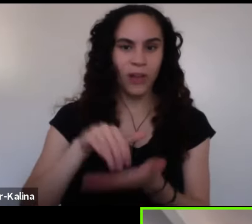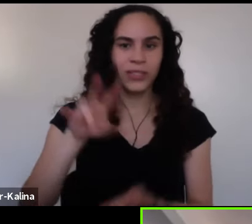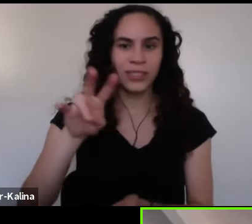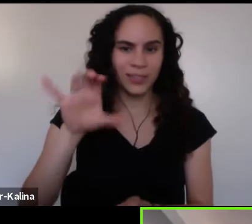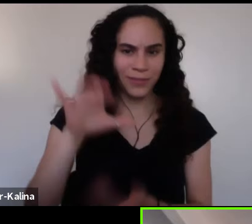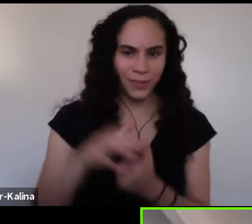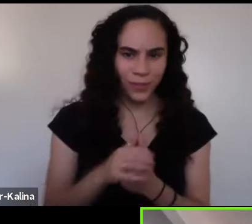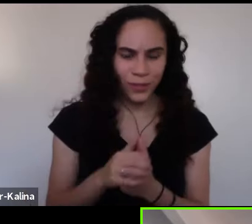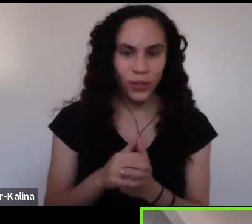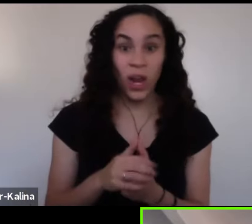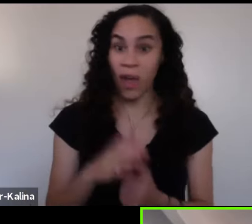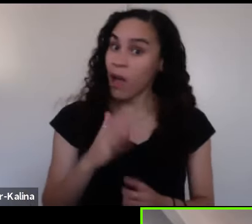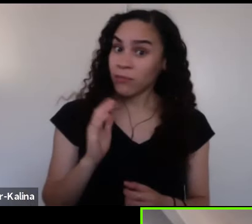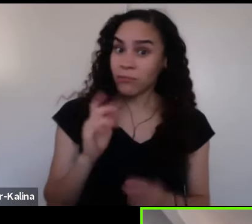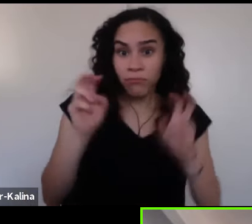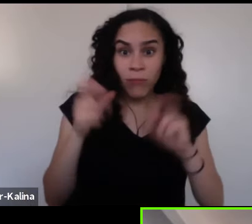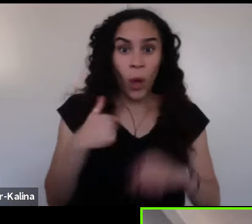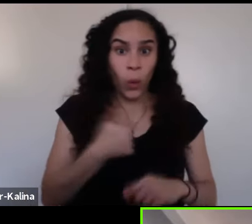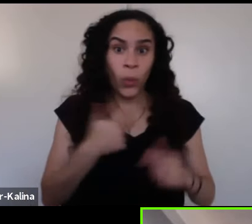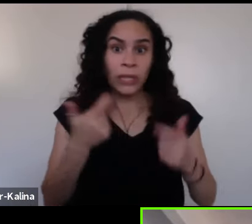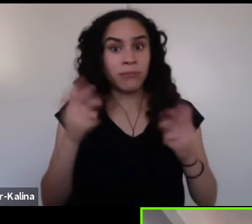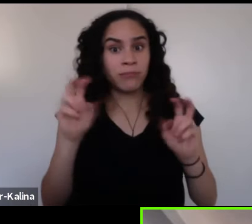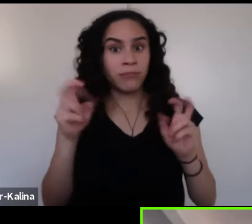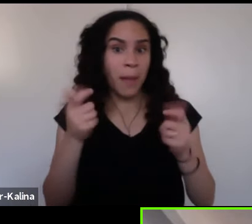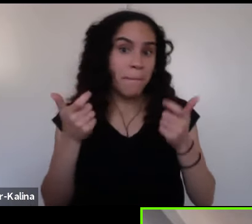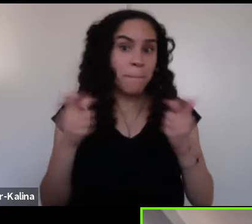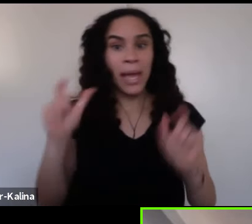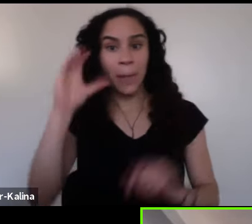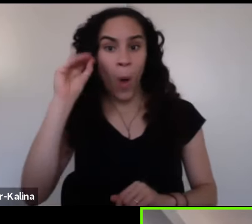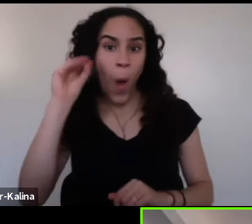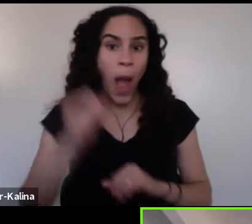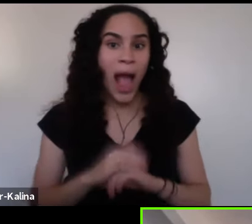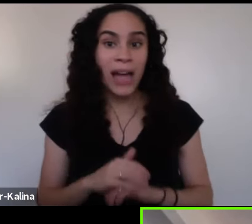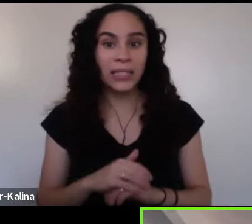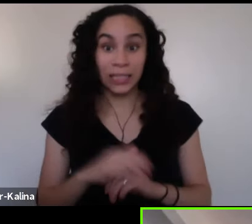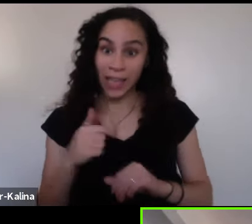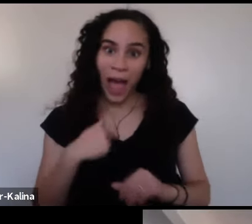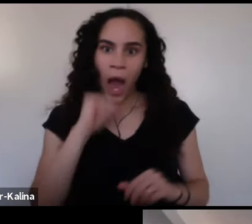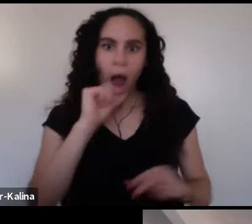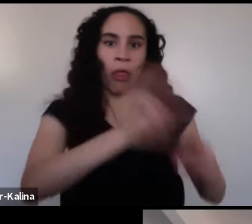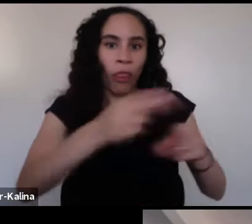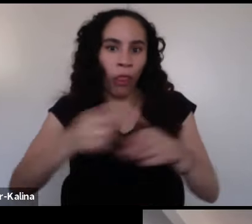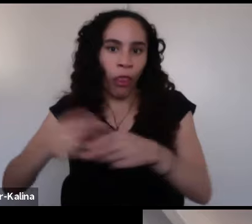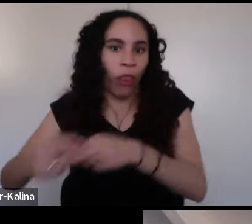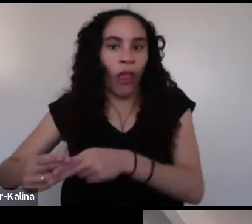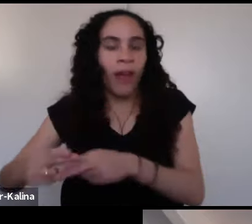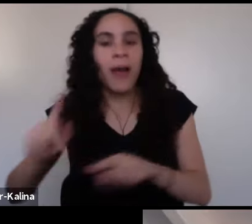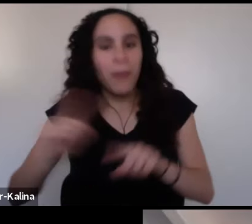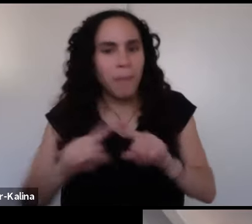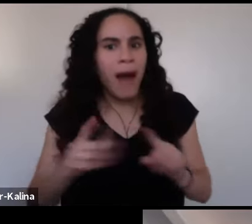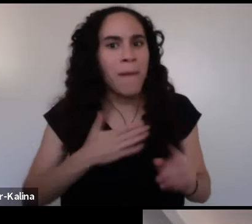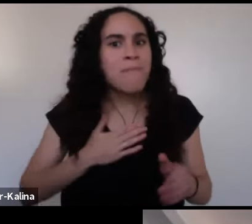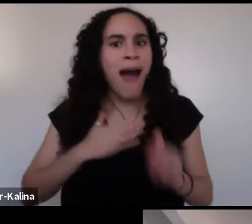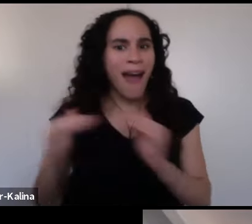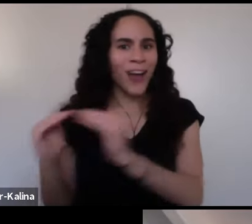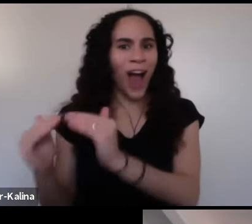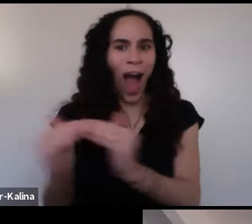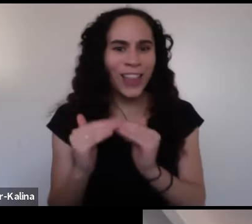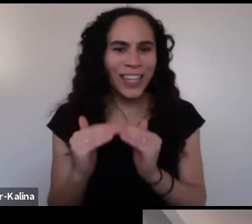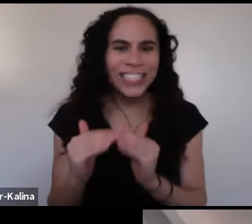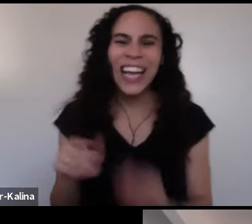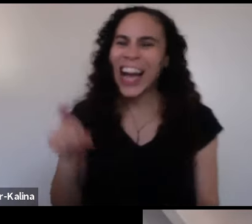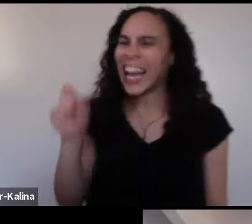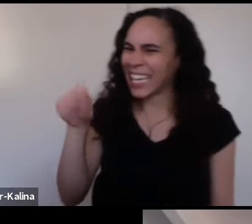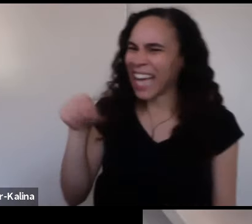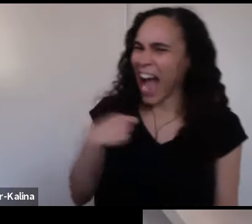boys. I'm not going to mention any names, but I know for a fact our team is bigger because my colleagues are like, yes, it is. What? That's why I wanted to really call